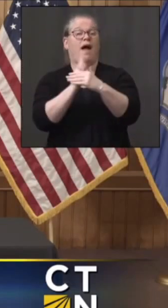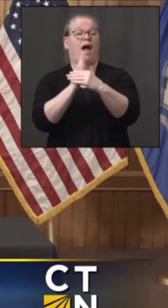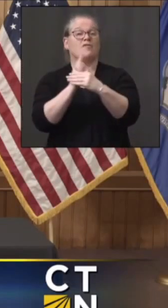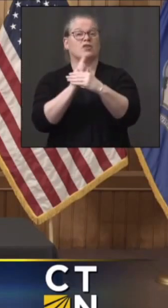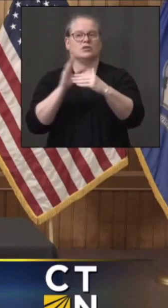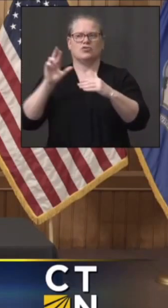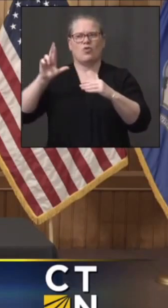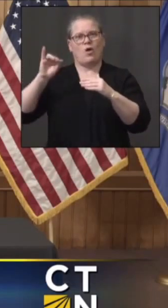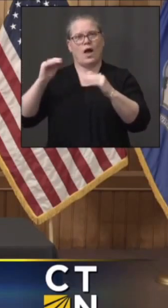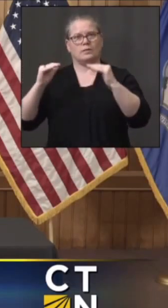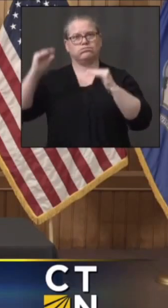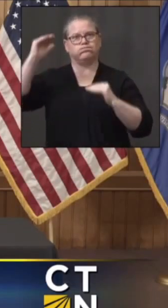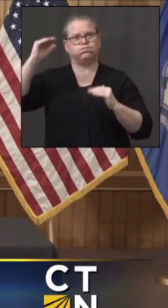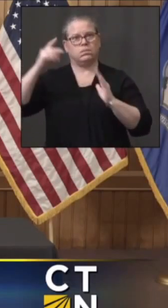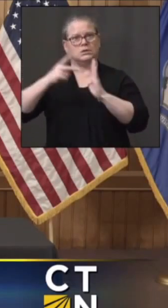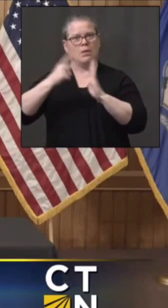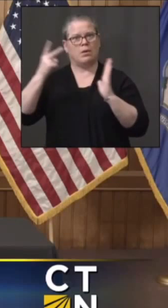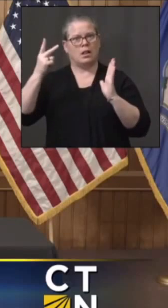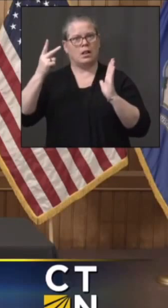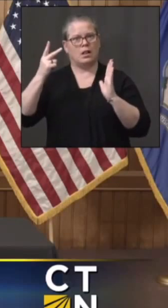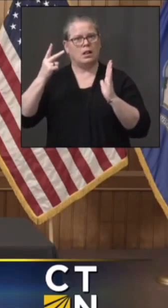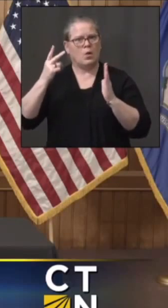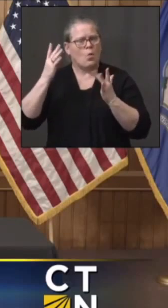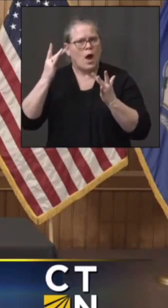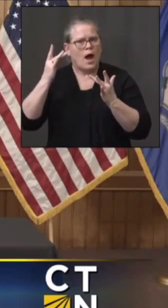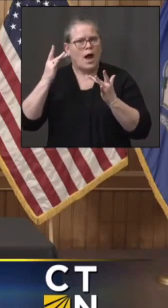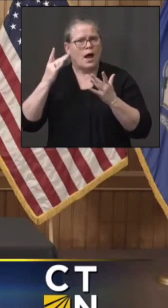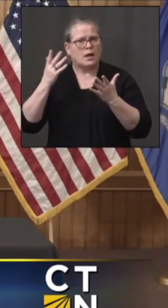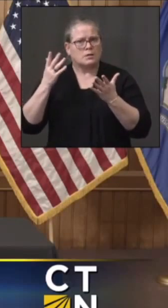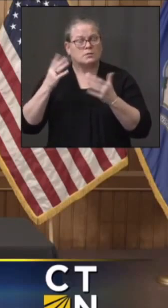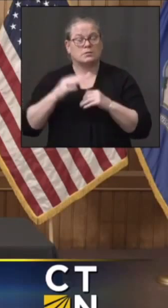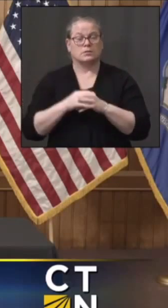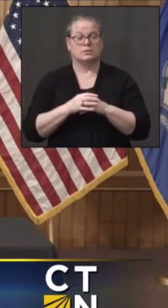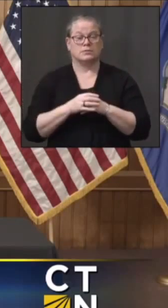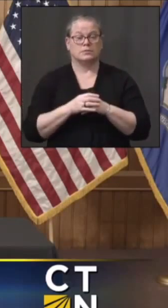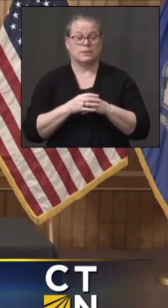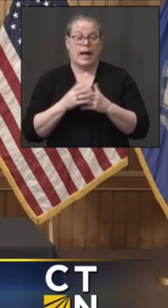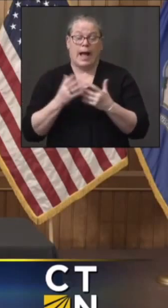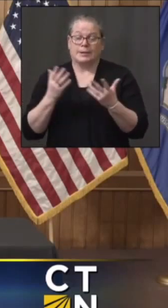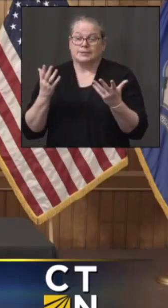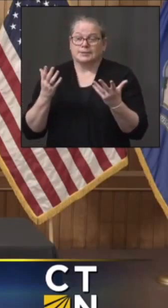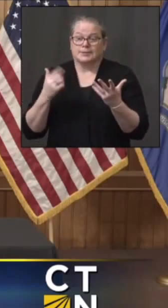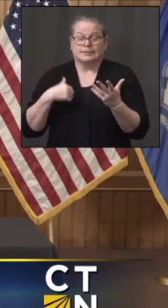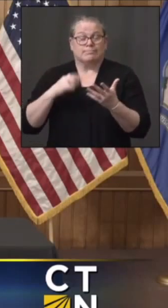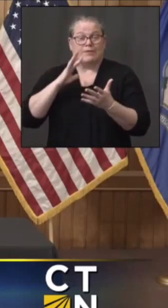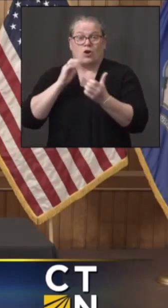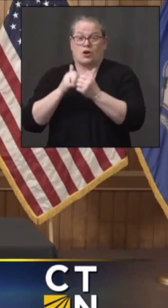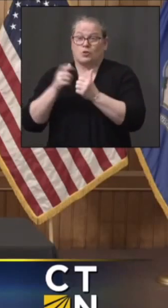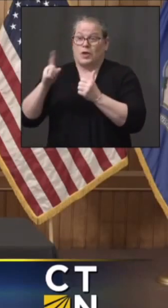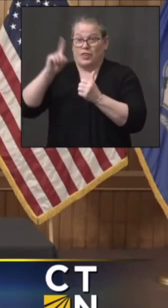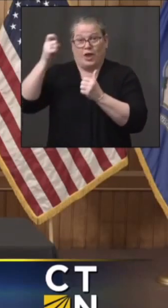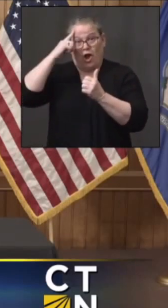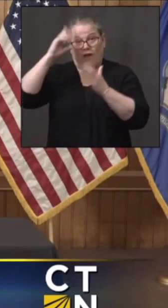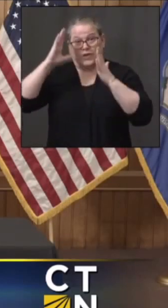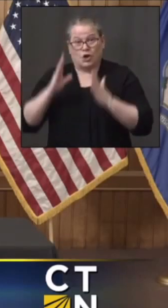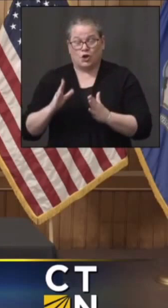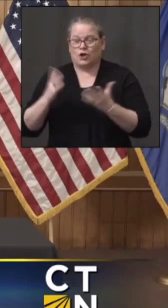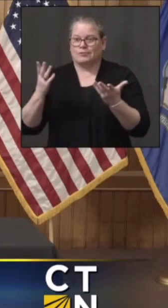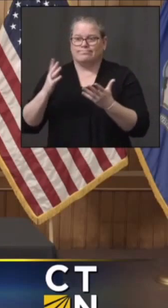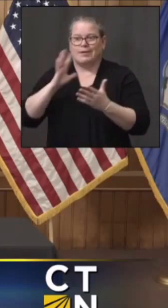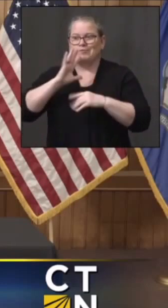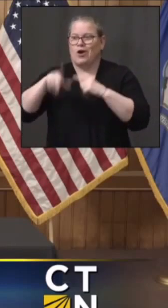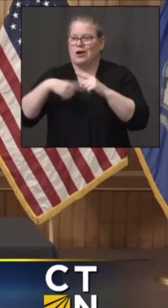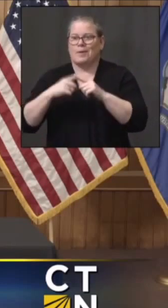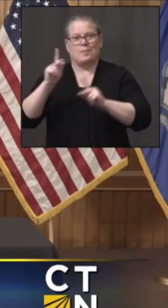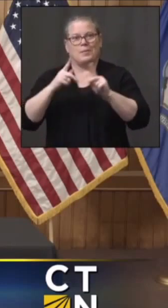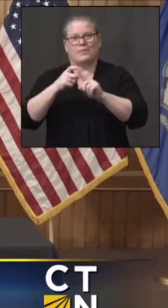Paz, we've talked about it. We've postulated. They have a lot of people. They come in from Texas. They go to Newport. That was in August.